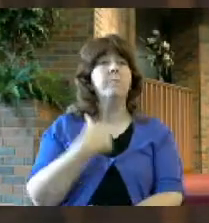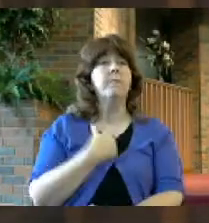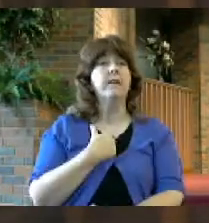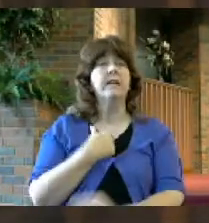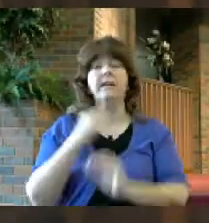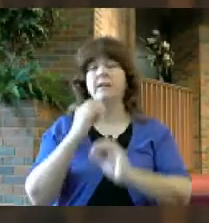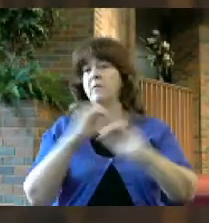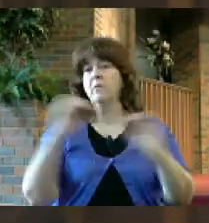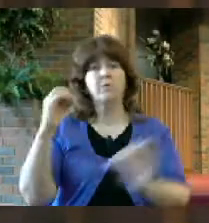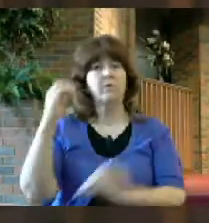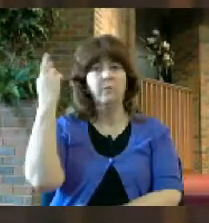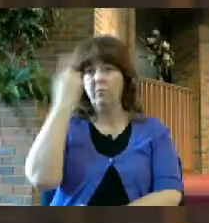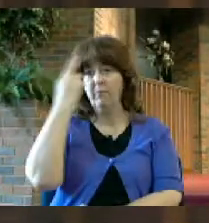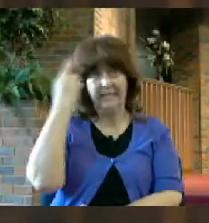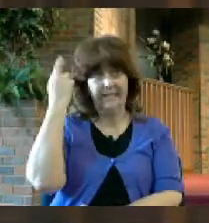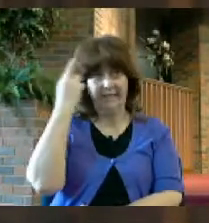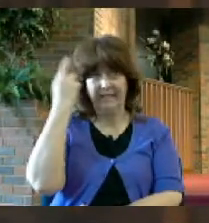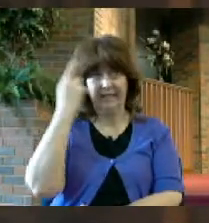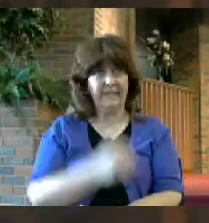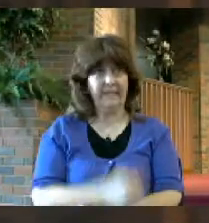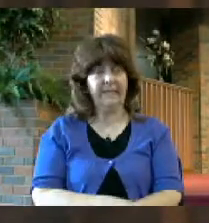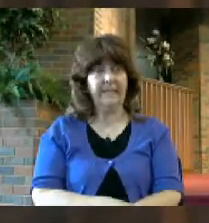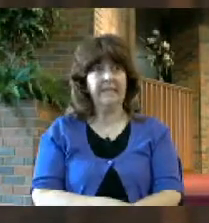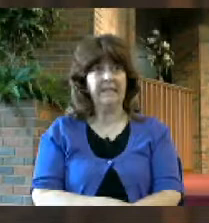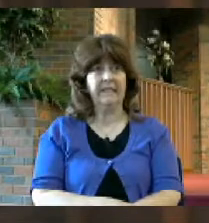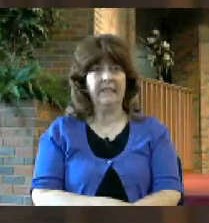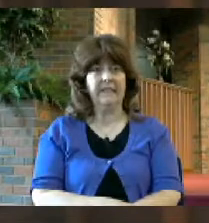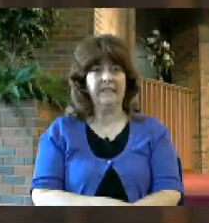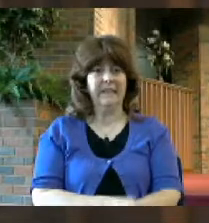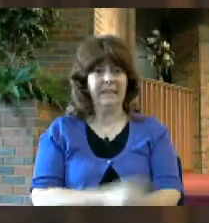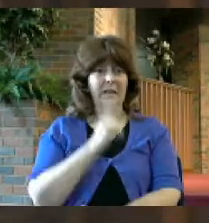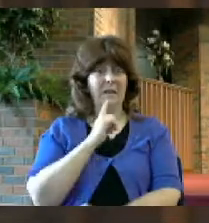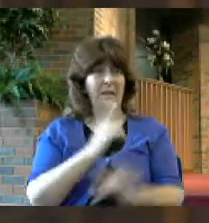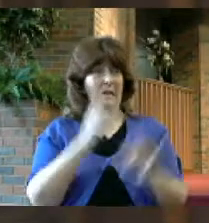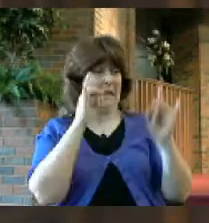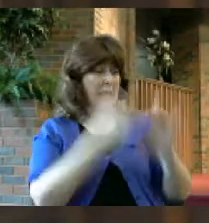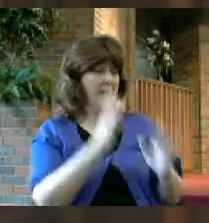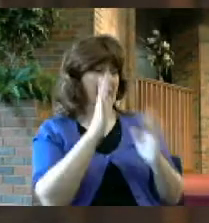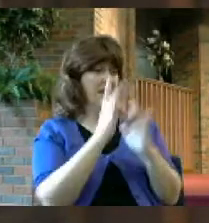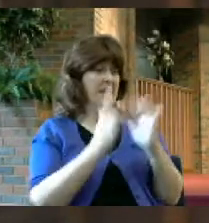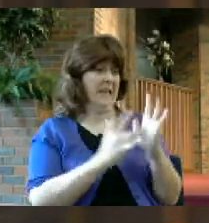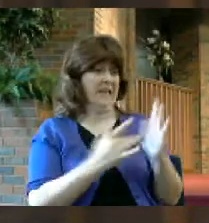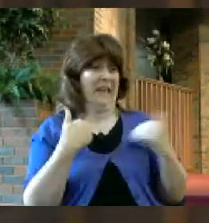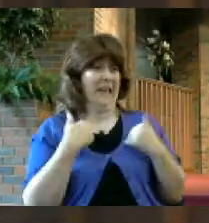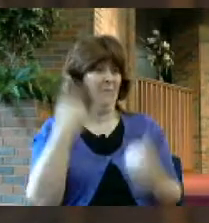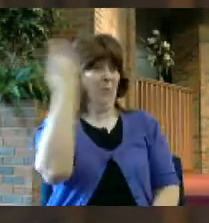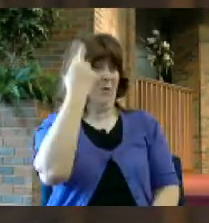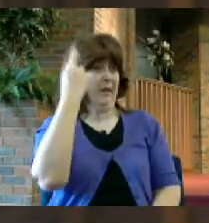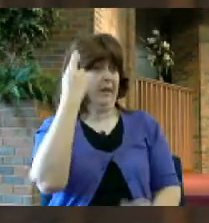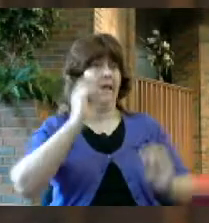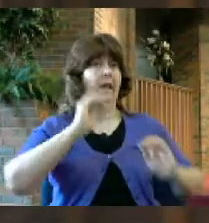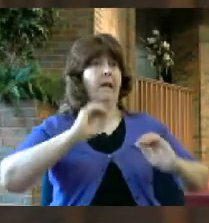You see, there wasn't a reason for people to hate Jesus, but they hated him anyway.